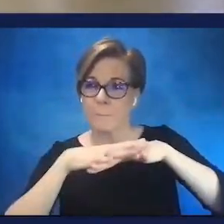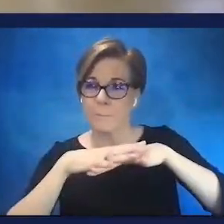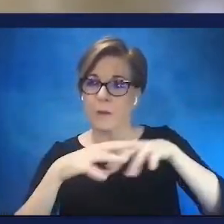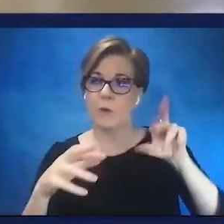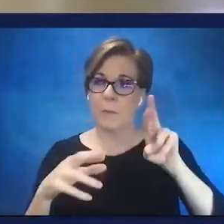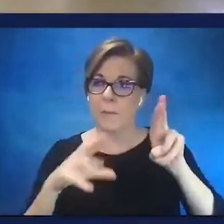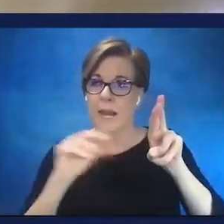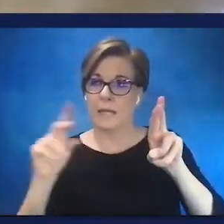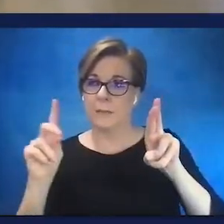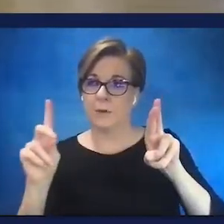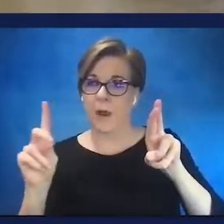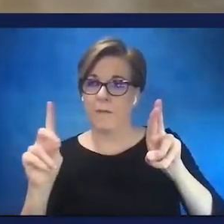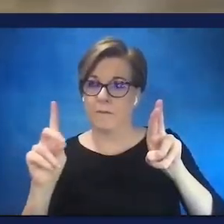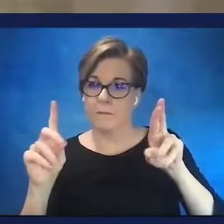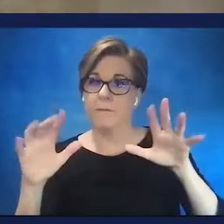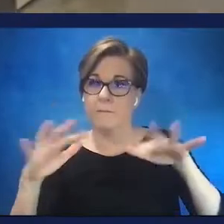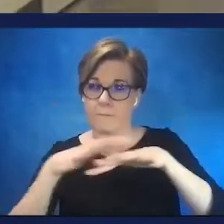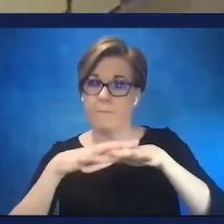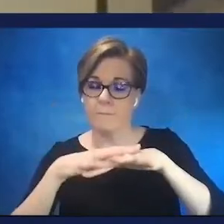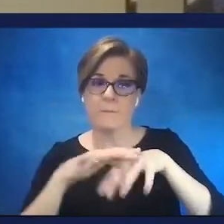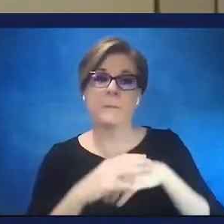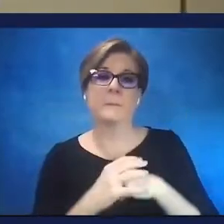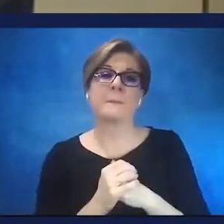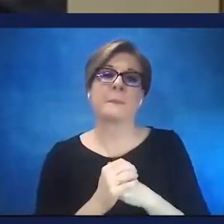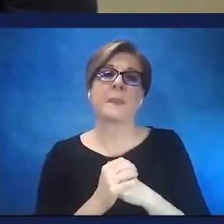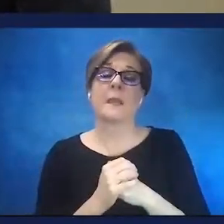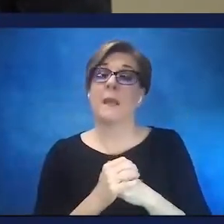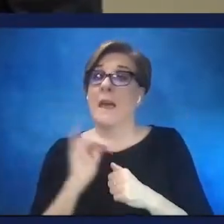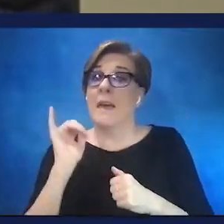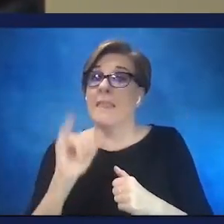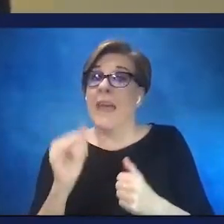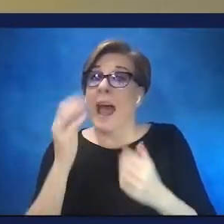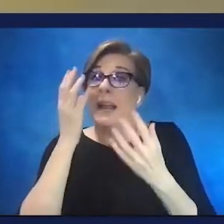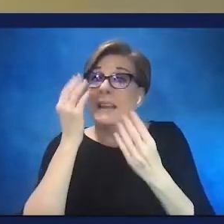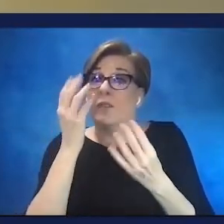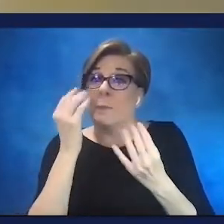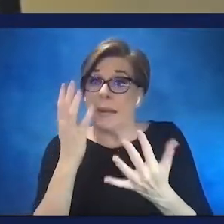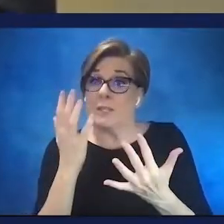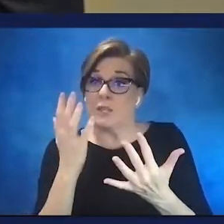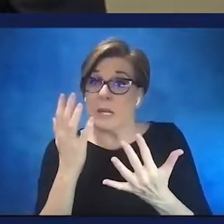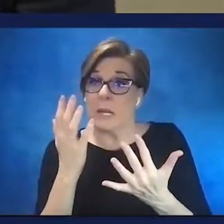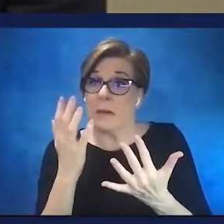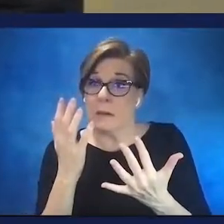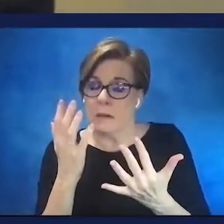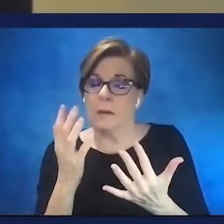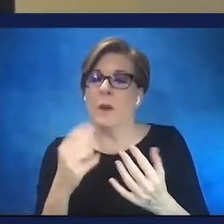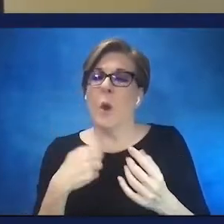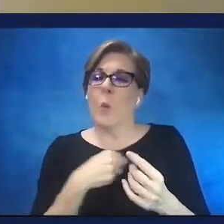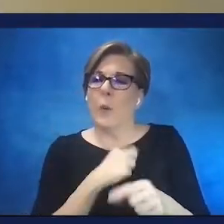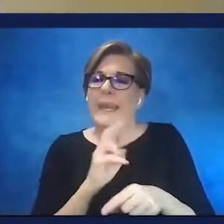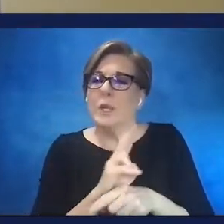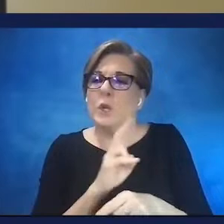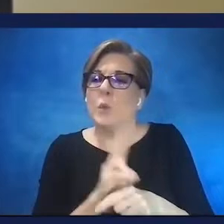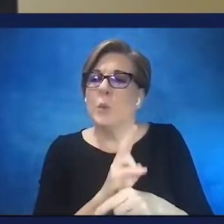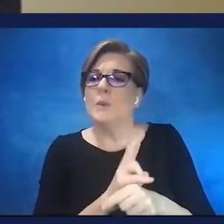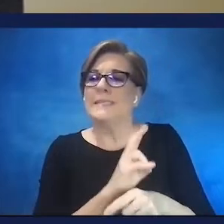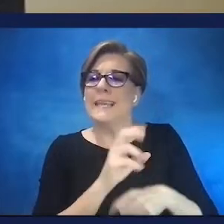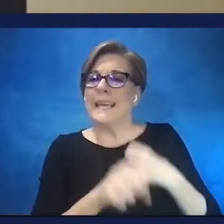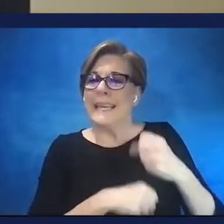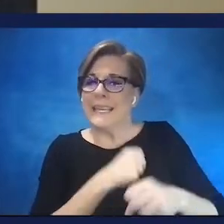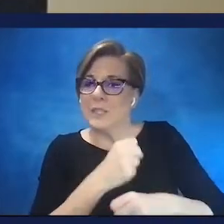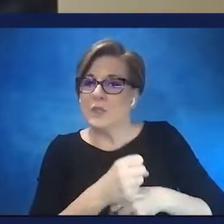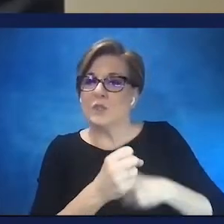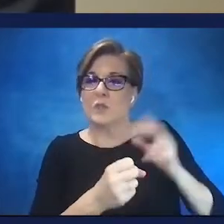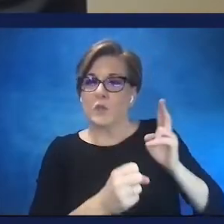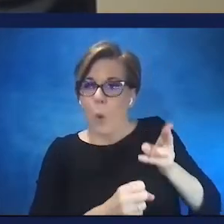all different voters. But the information that this is giving us is just looking back at historical information